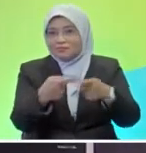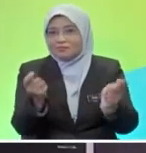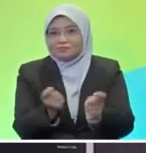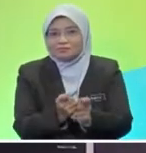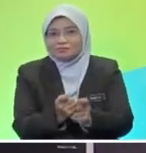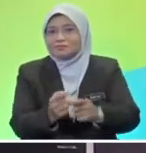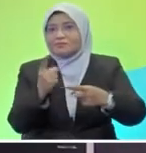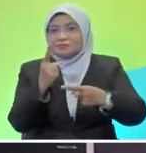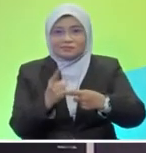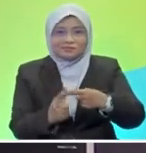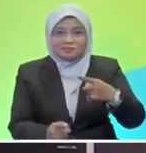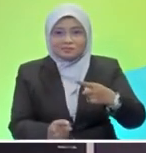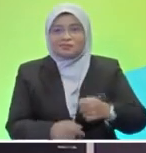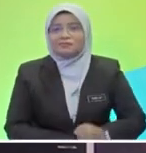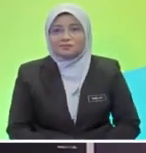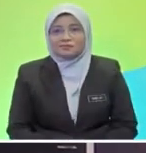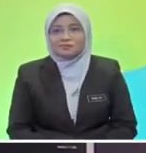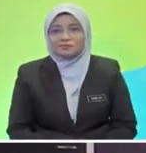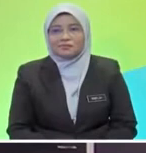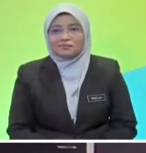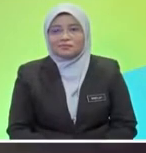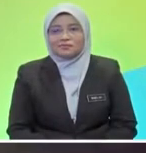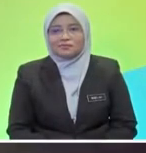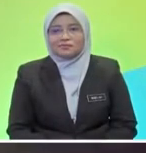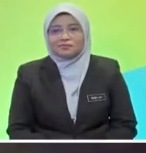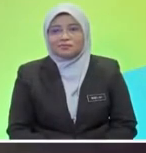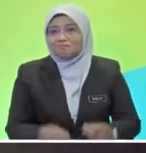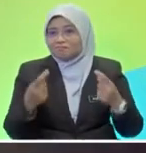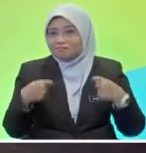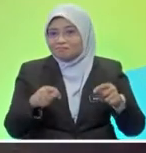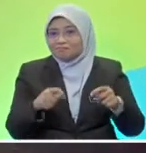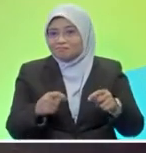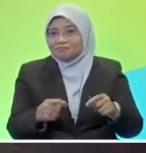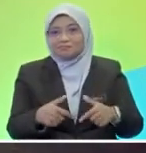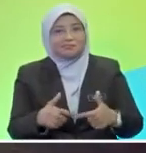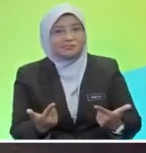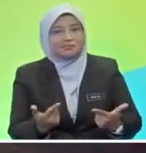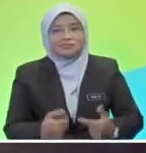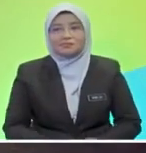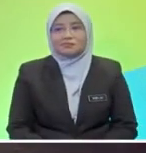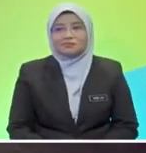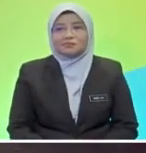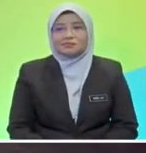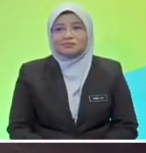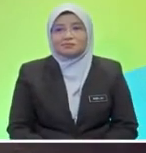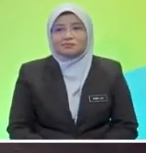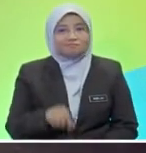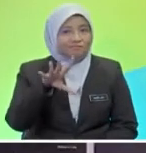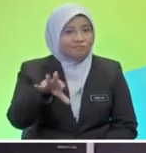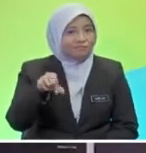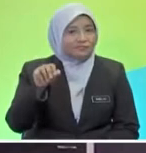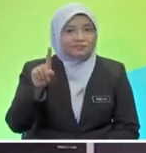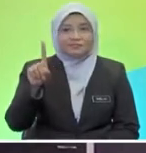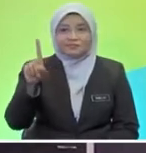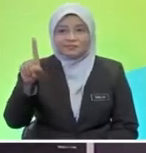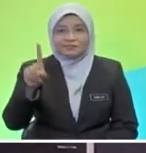can't tiptoe. Okay. It's okay. Let's try the next one. Pick a card. I'll pick this one, the most